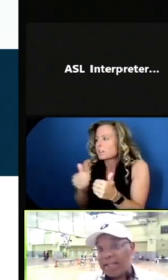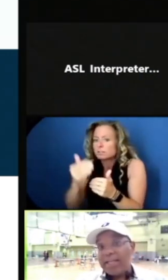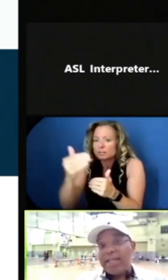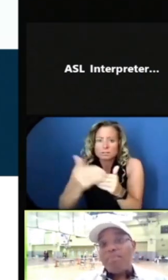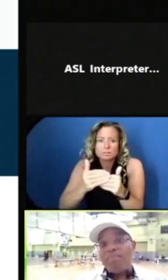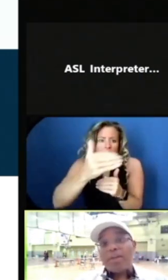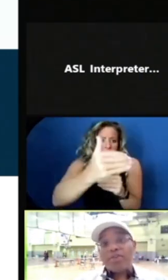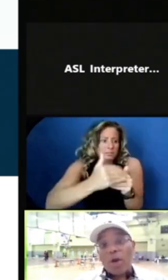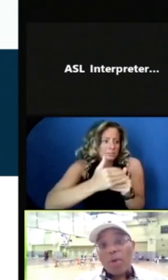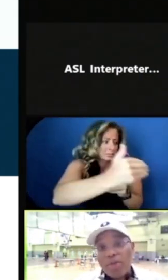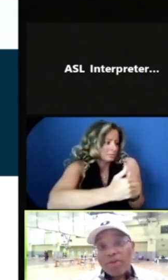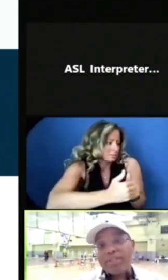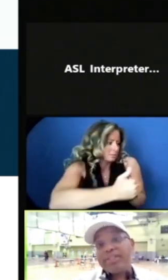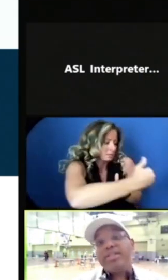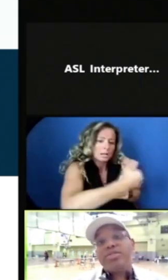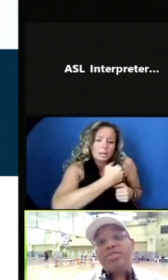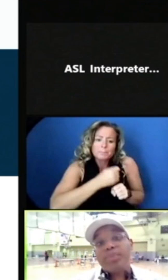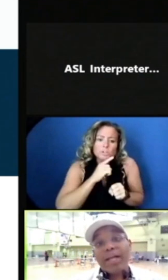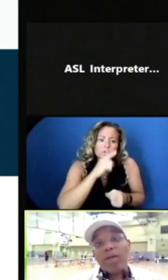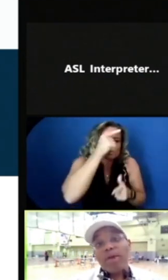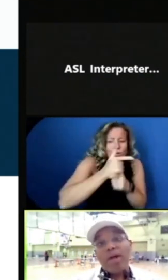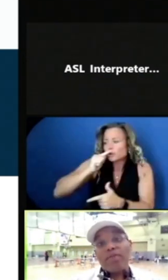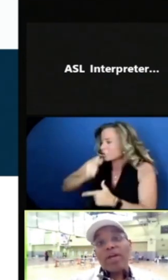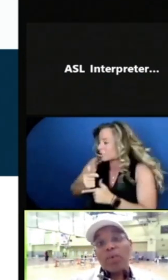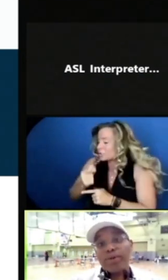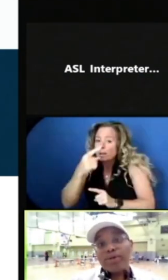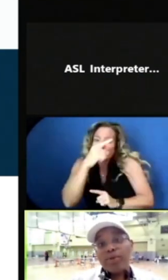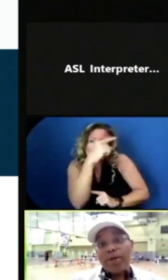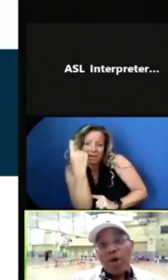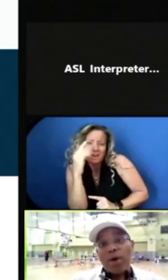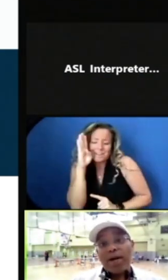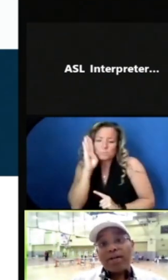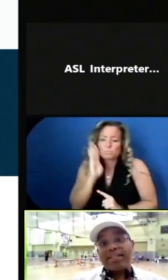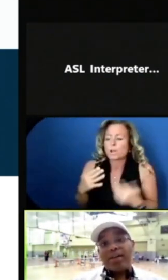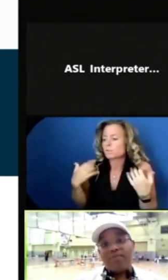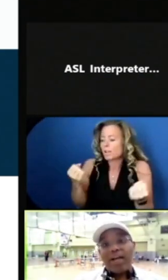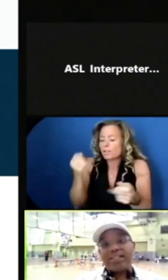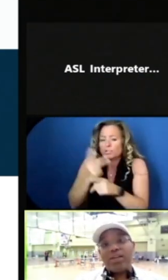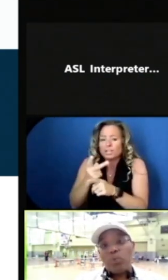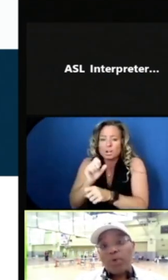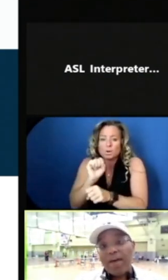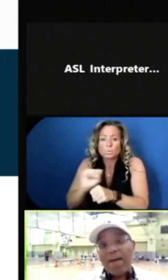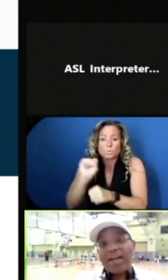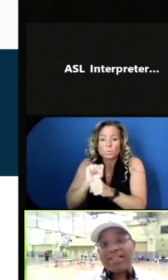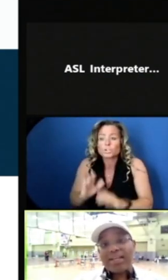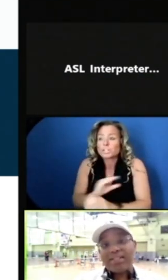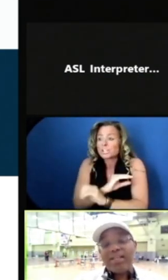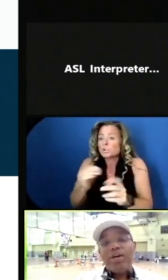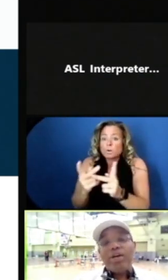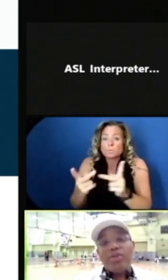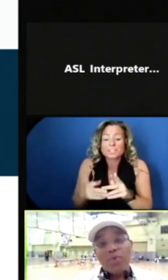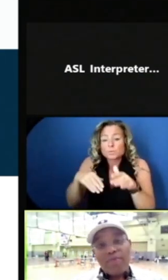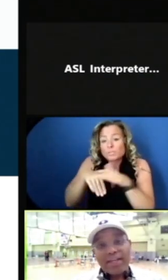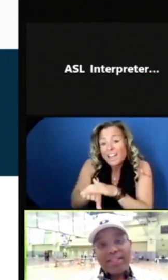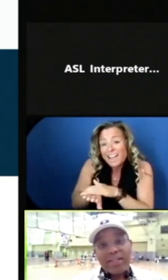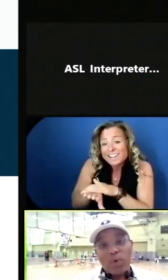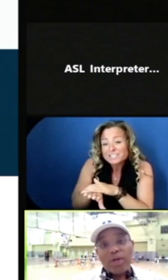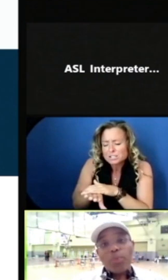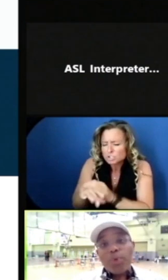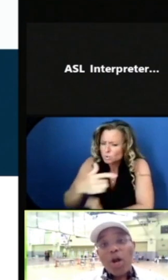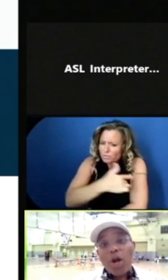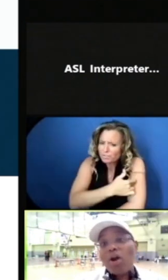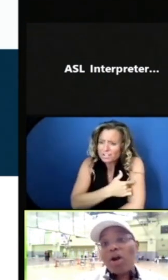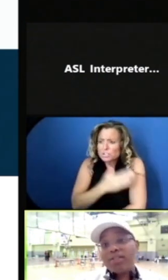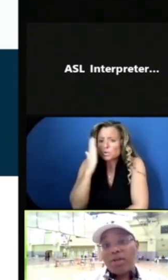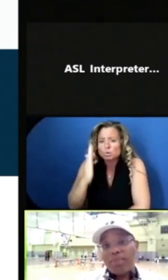and right, make sure that our brothers and sisters, Black and brown healthcare workers who had nowhere else to get vaccinated, would have access to a vaccine. We were